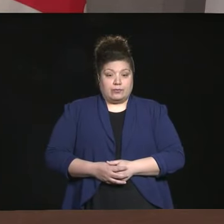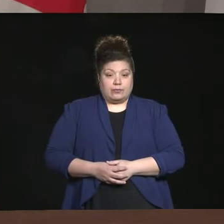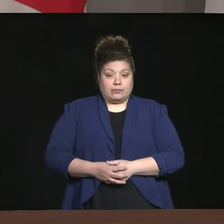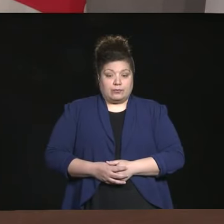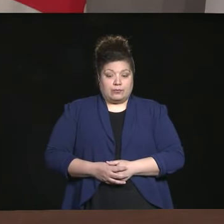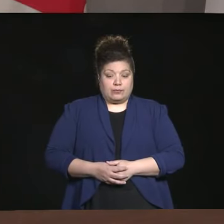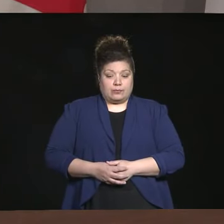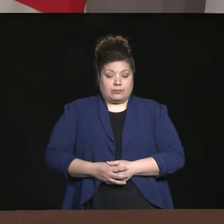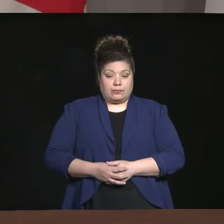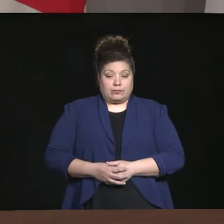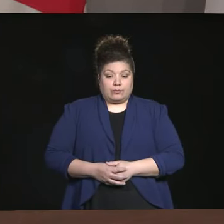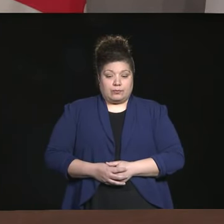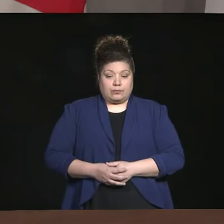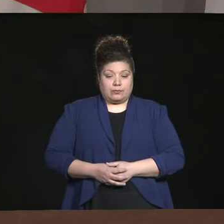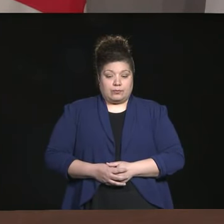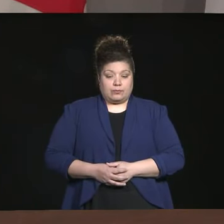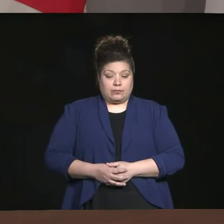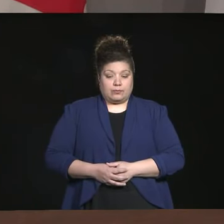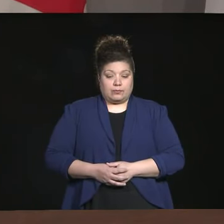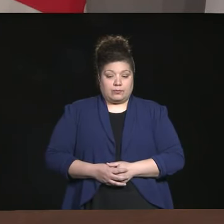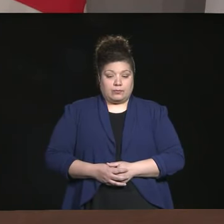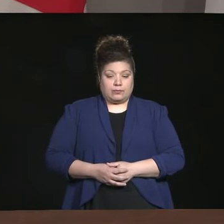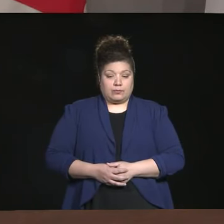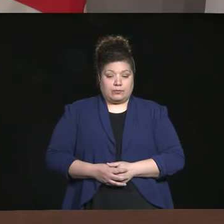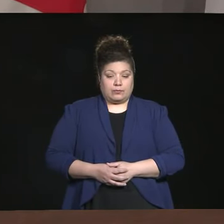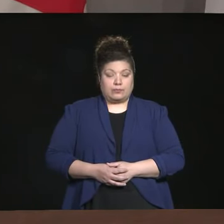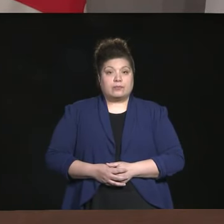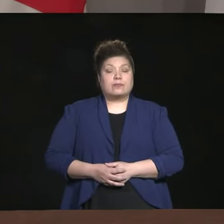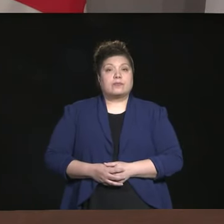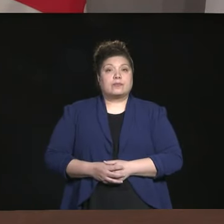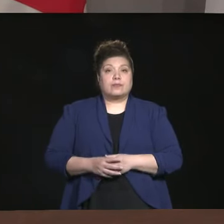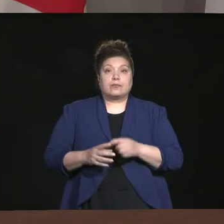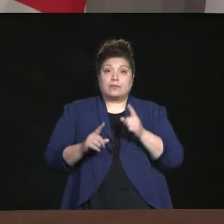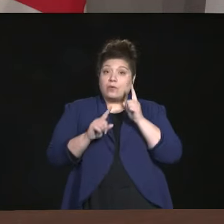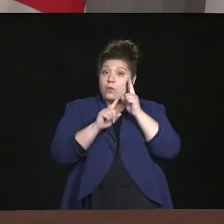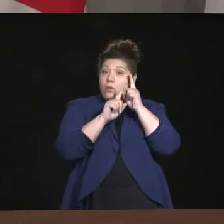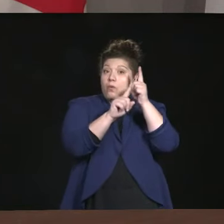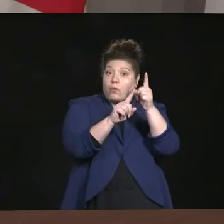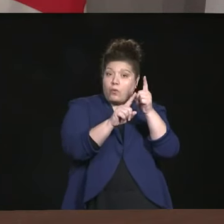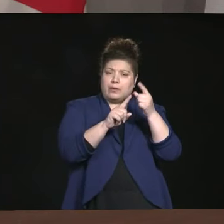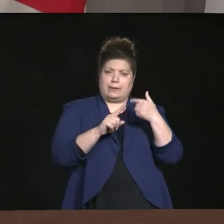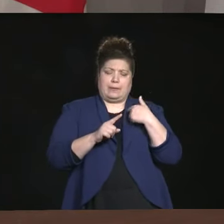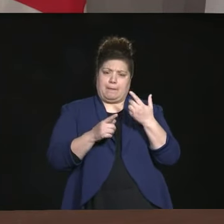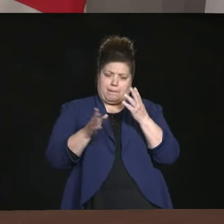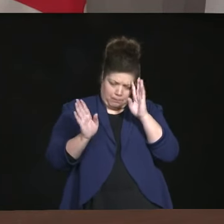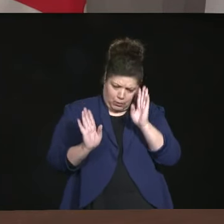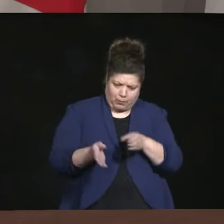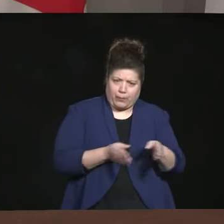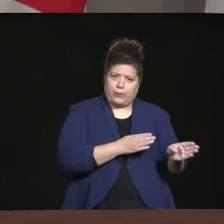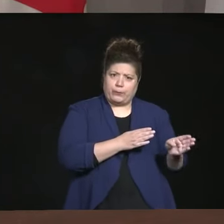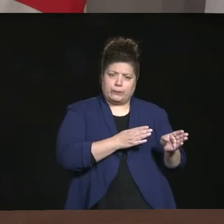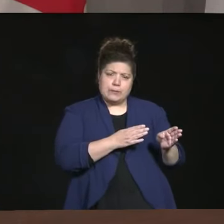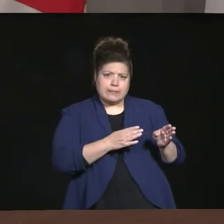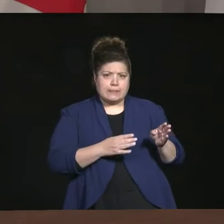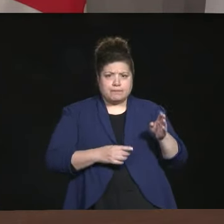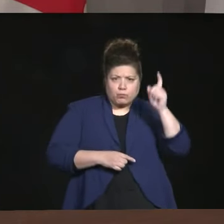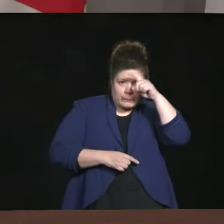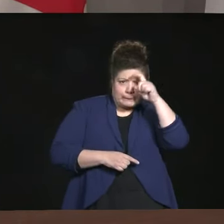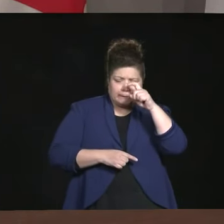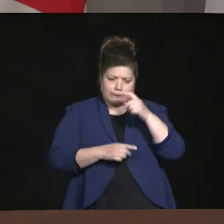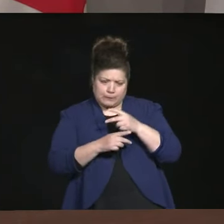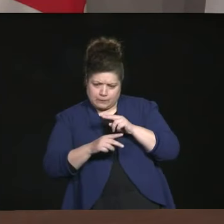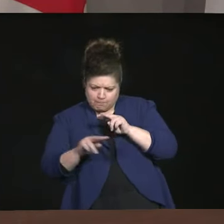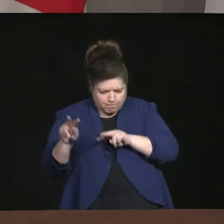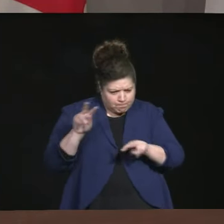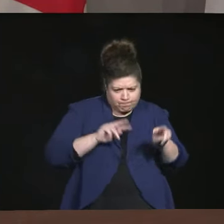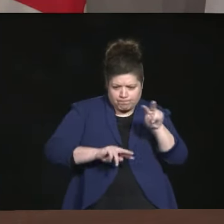possible, et les Canadiens peuvent avoir l'assurance que nous explorons toutes options